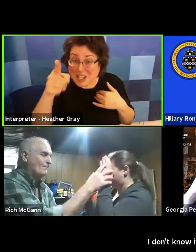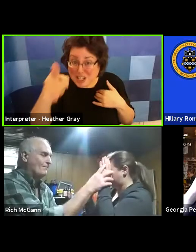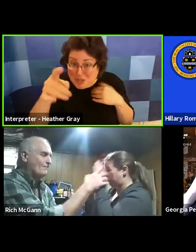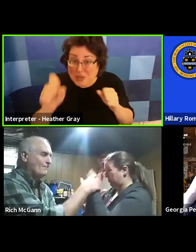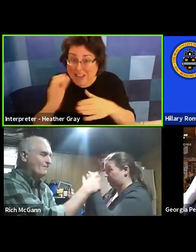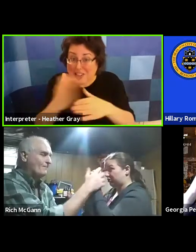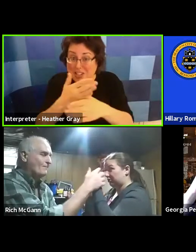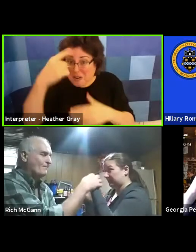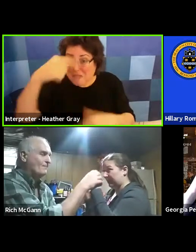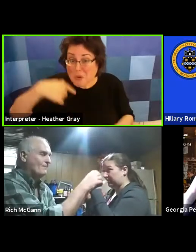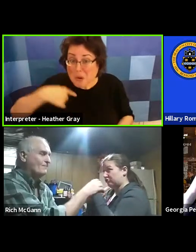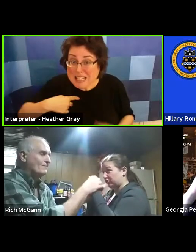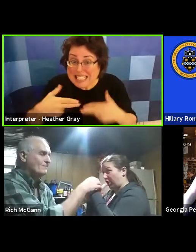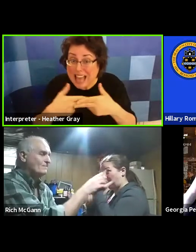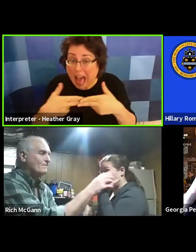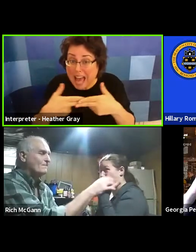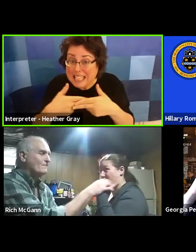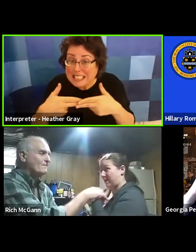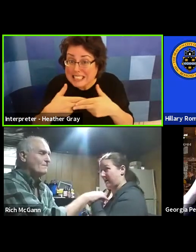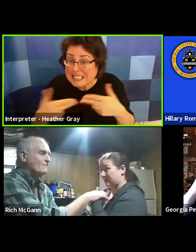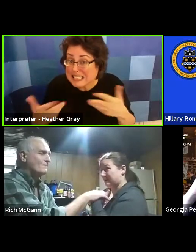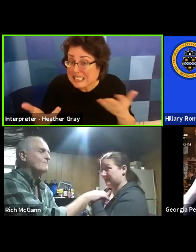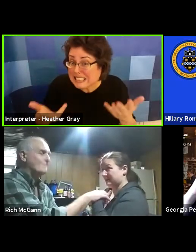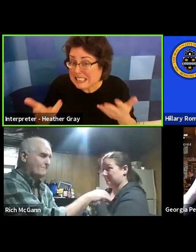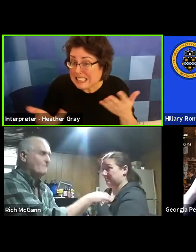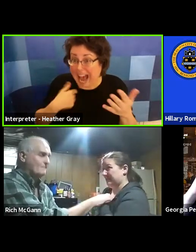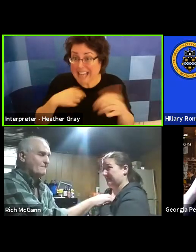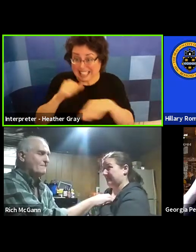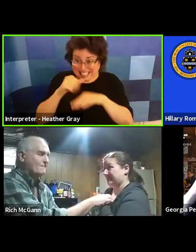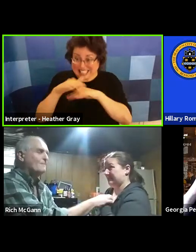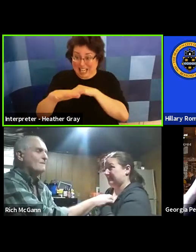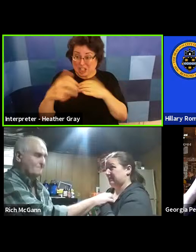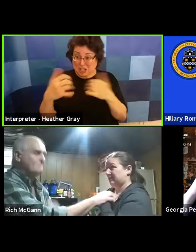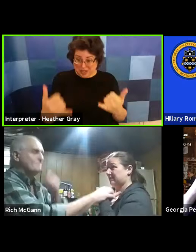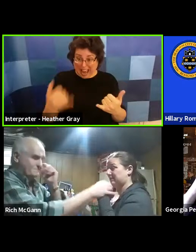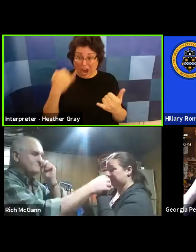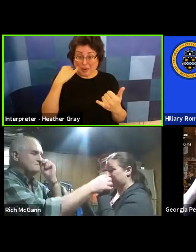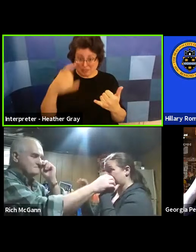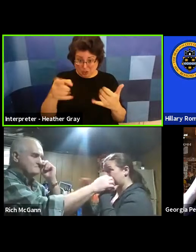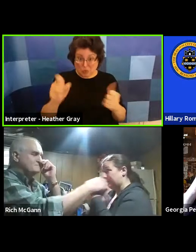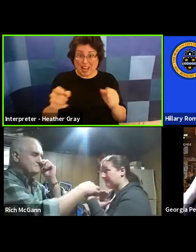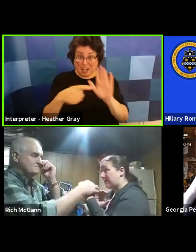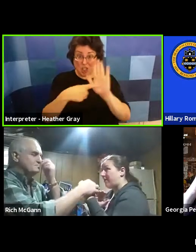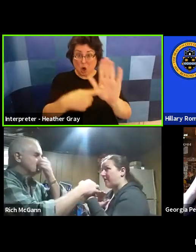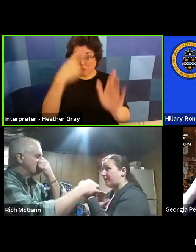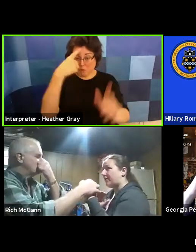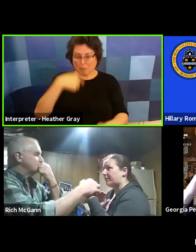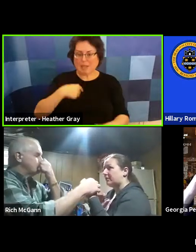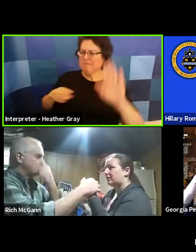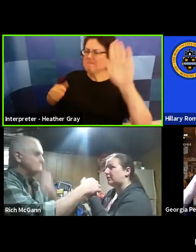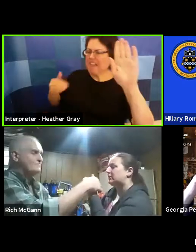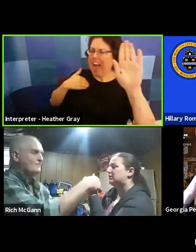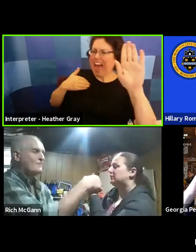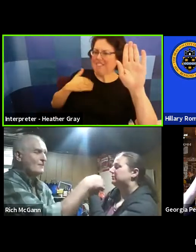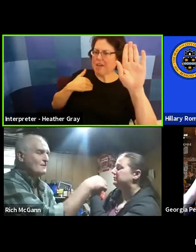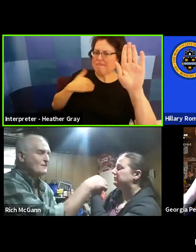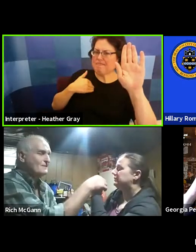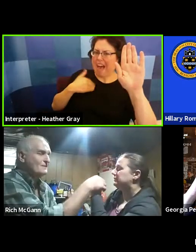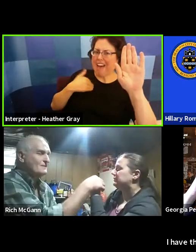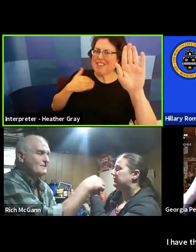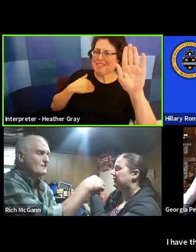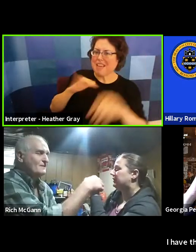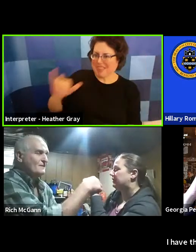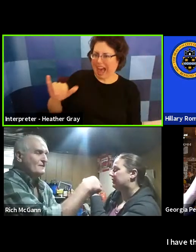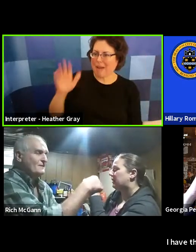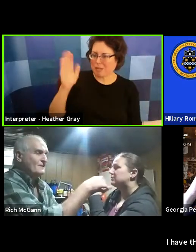the slides, or I can easily send them to you right now if you could bring them up. I have the slides. I have three presentation. One